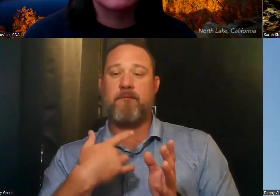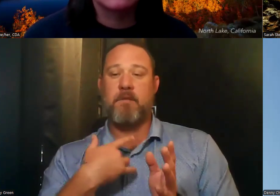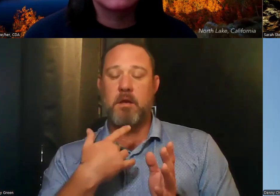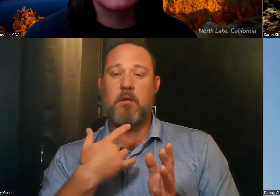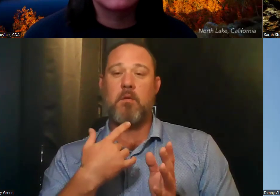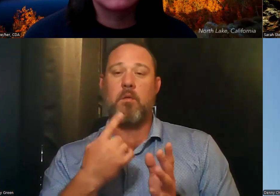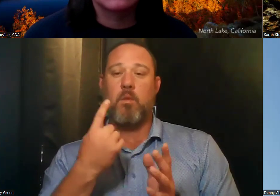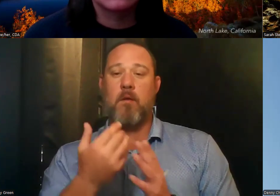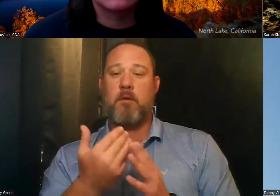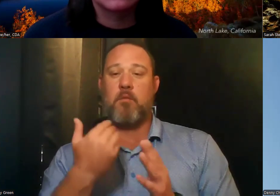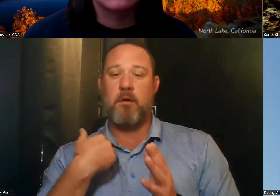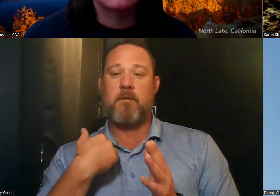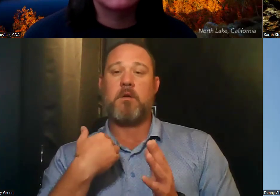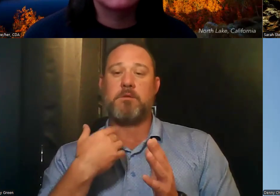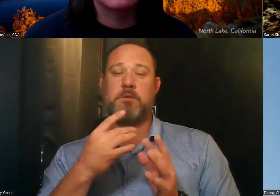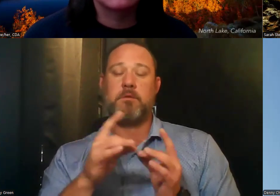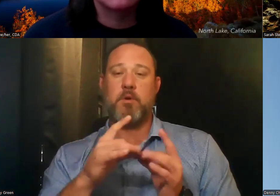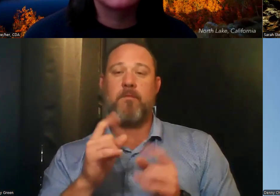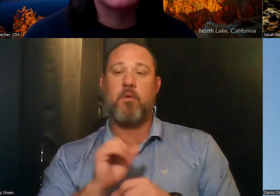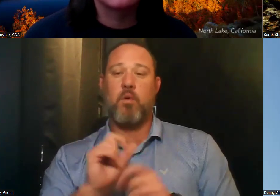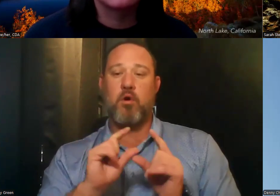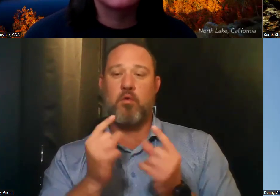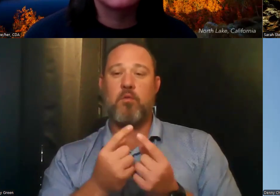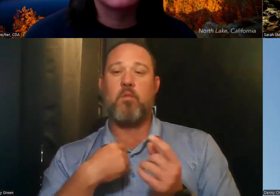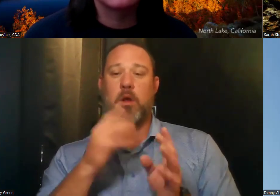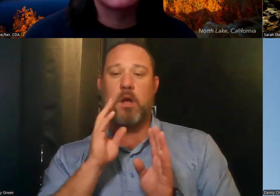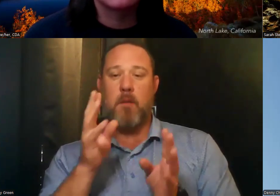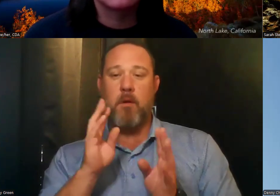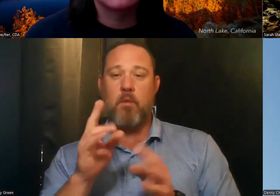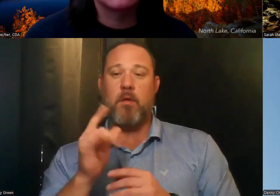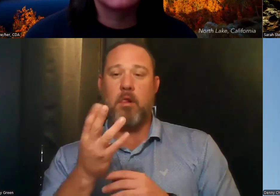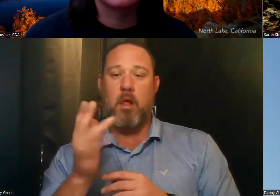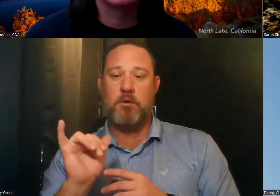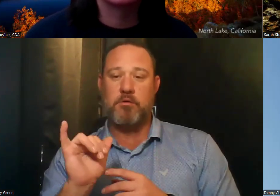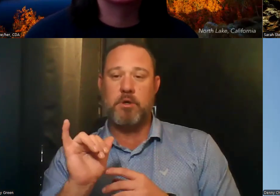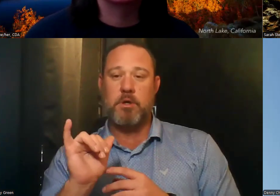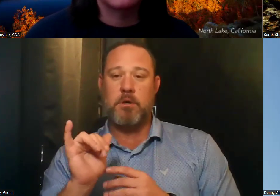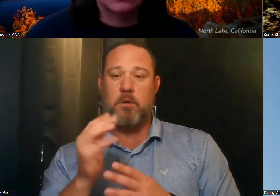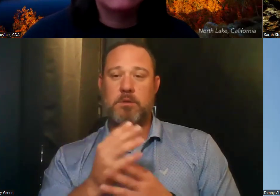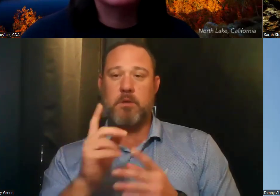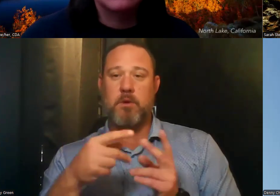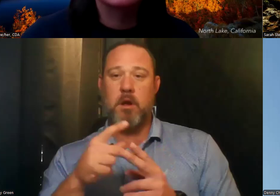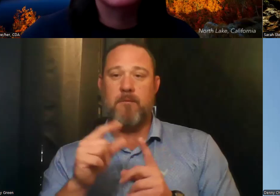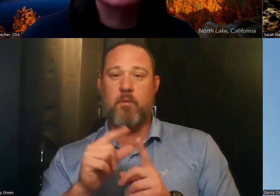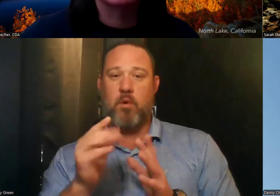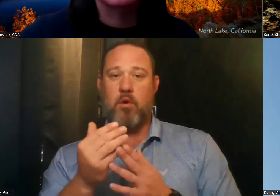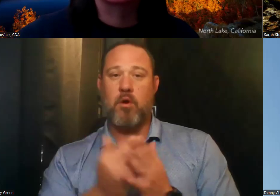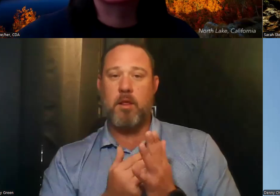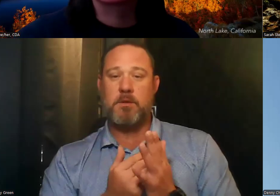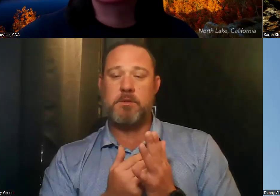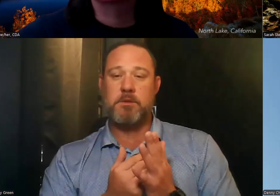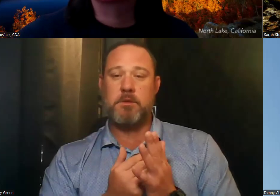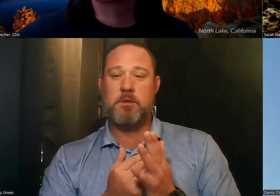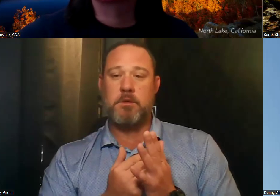the previous iterations of this work group, we actually came up with a glossary or some sort of word list. So